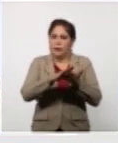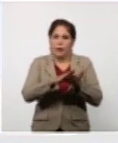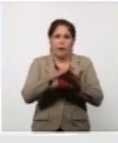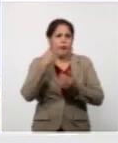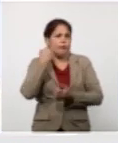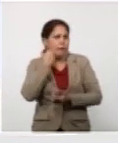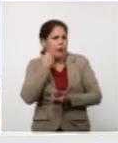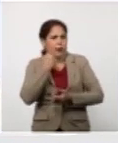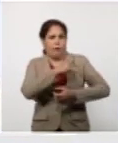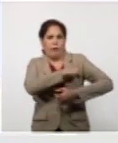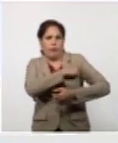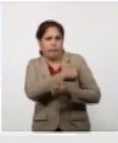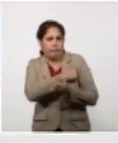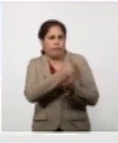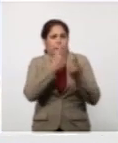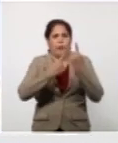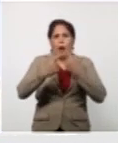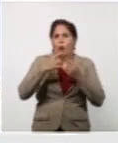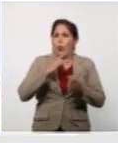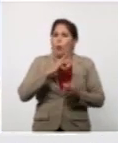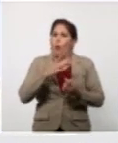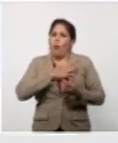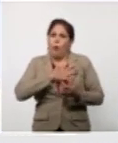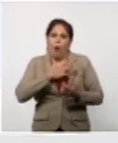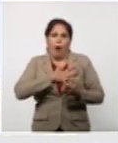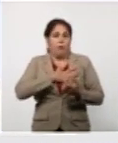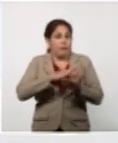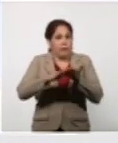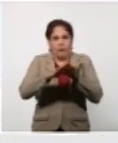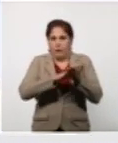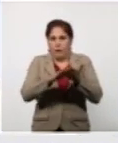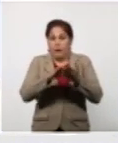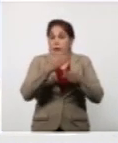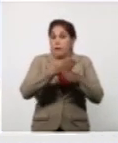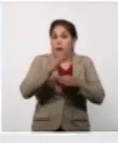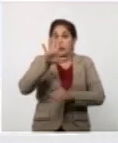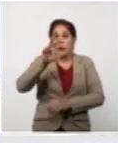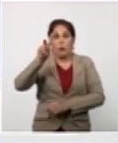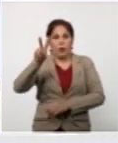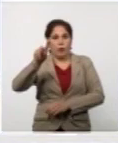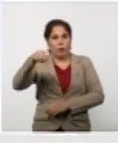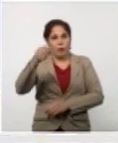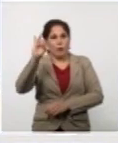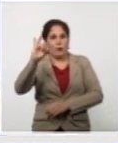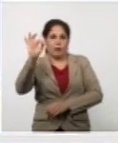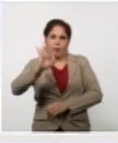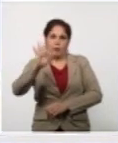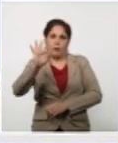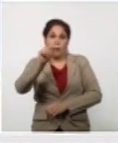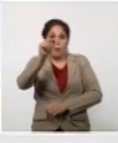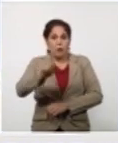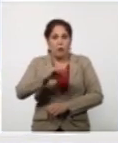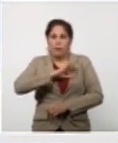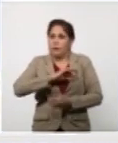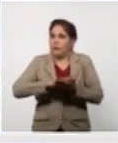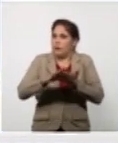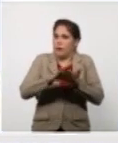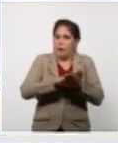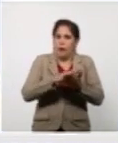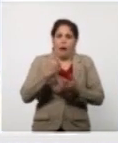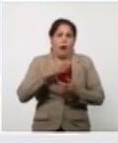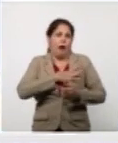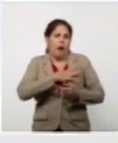The age group with the most cases were the group of 40 to 59 years with 8 cases,